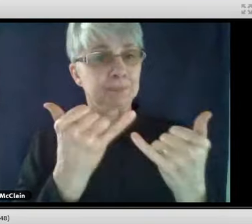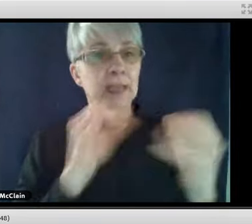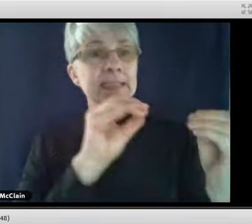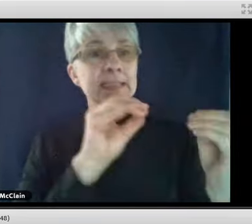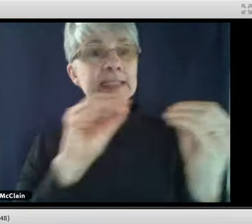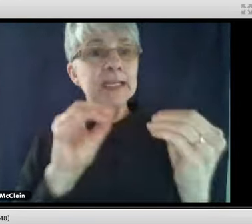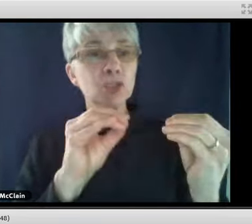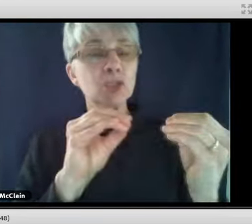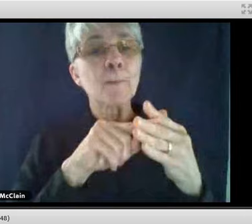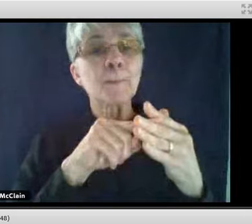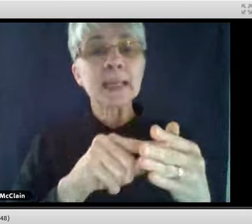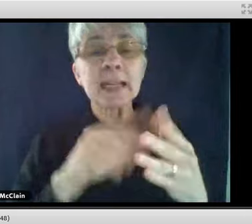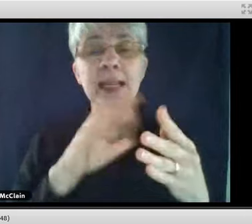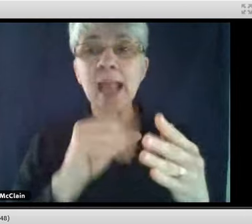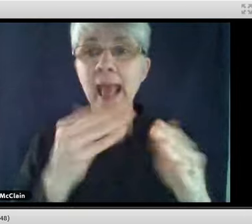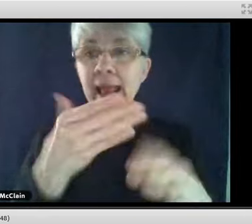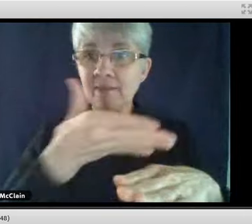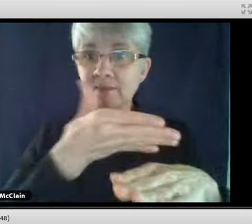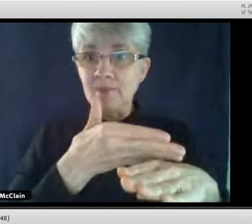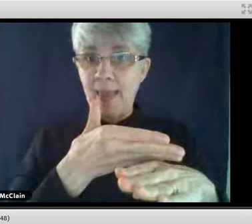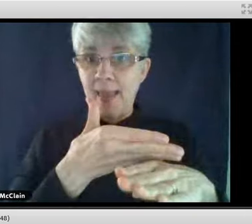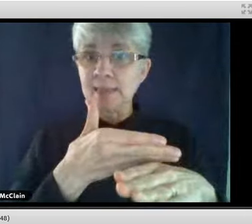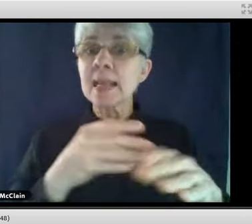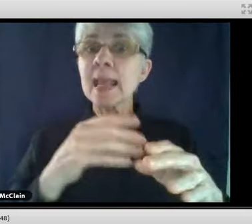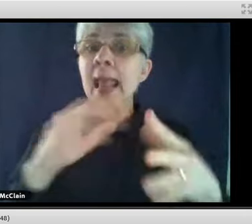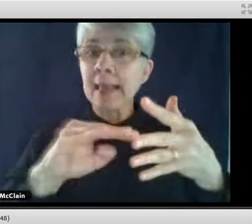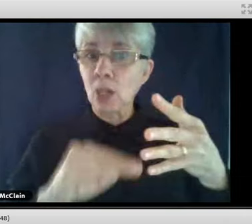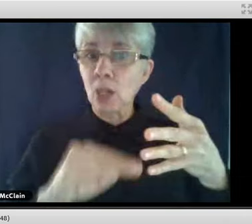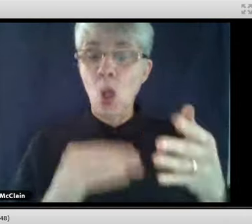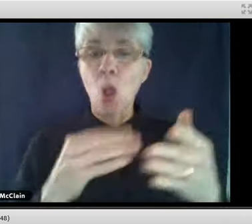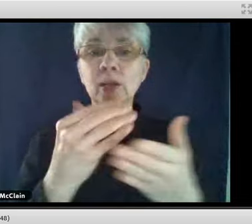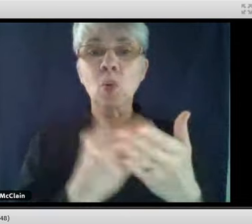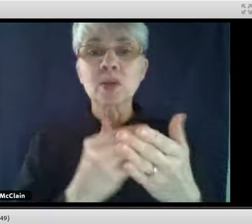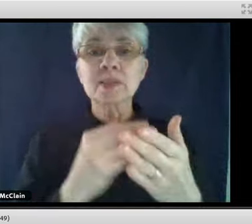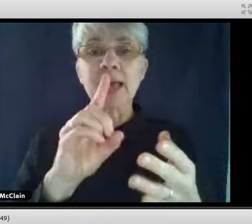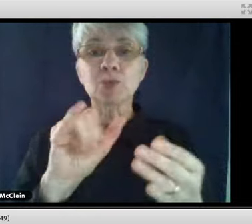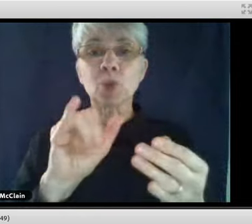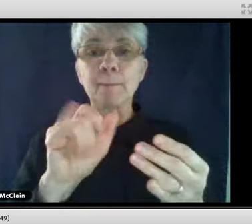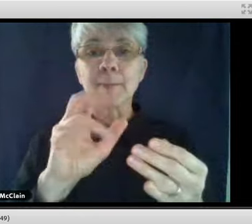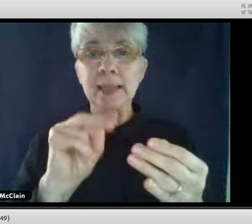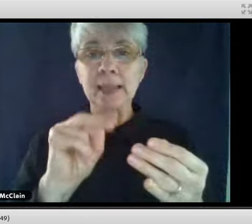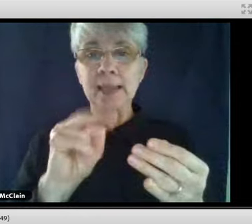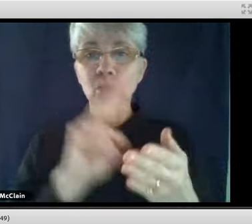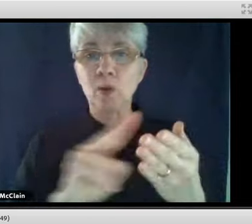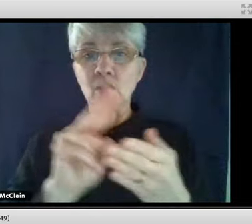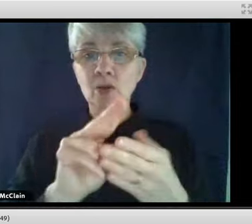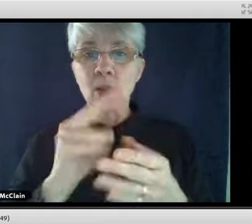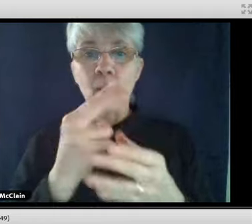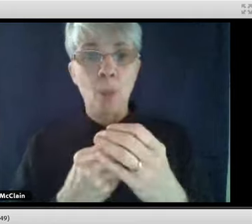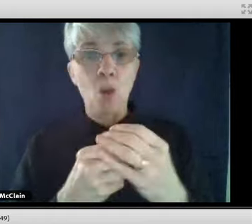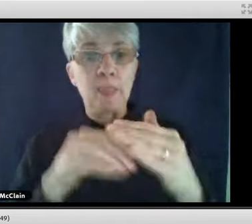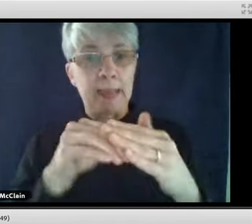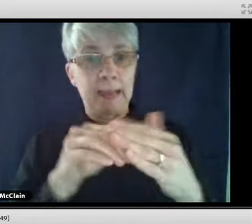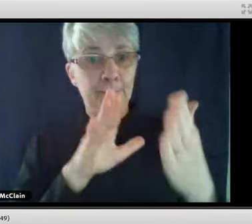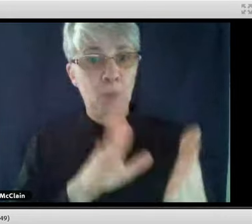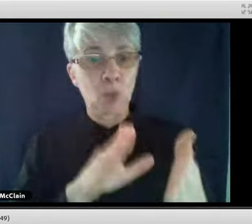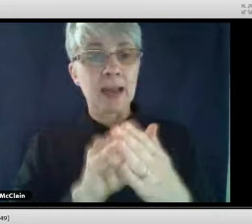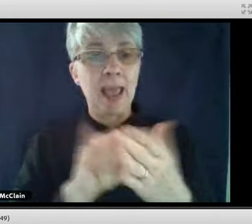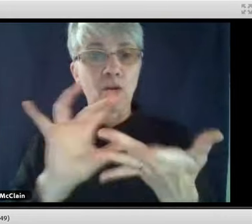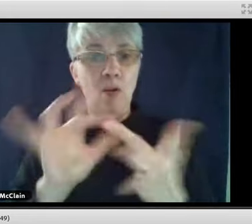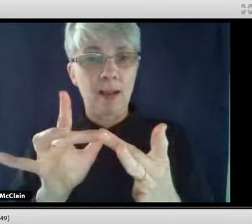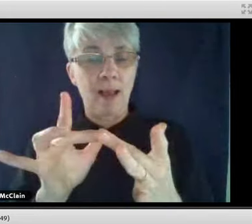currently teaches beginning and advanced cataloging courses at Dominican University, both face-to-face and online.